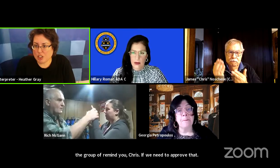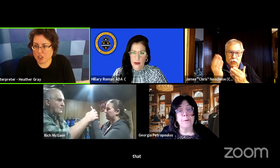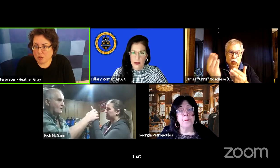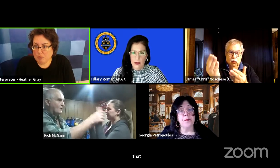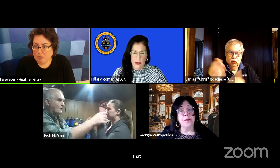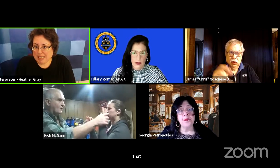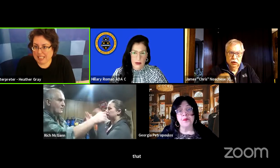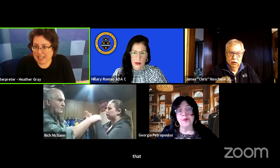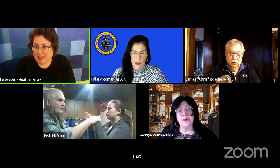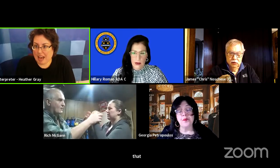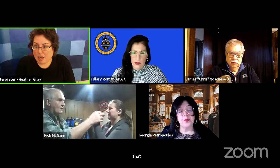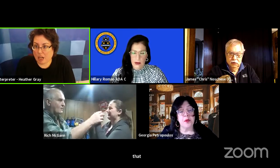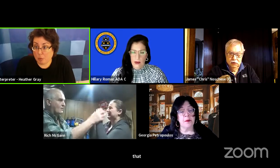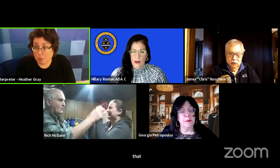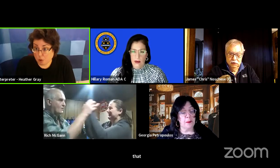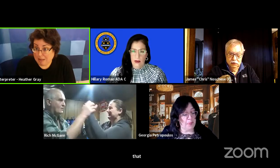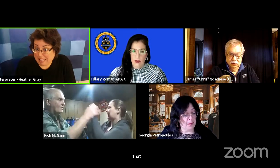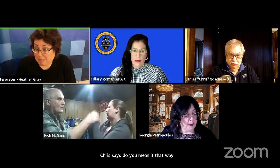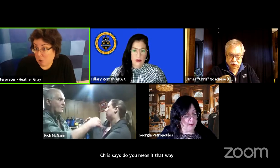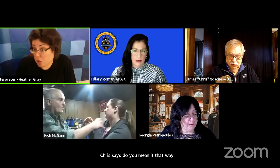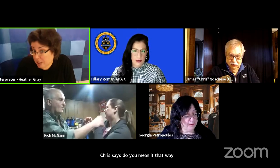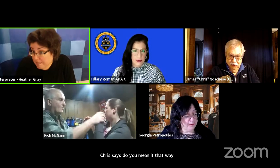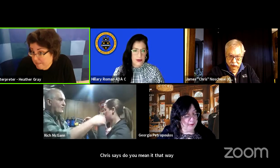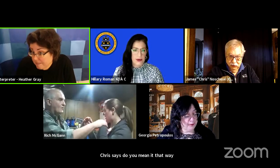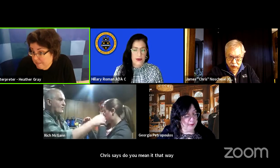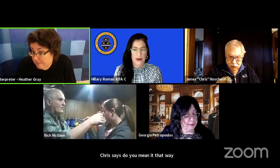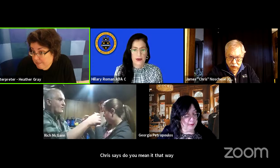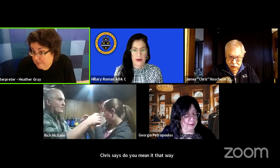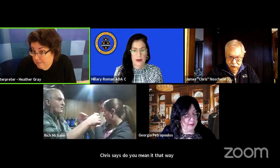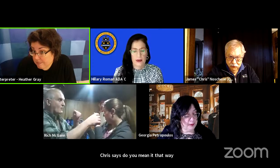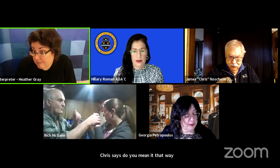Chris says, do you mean that you're making a motion?